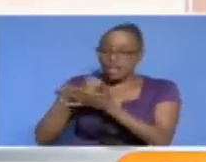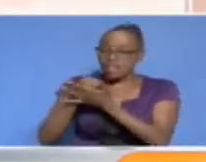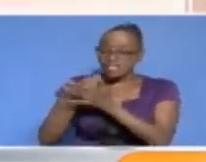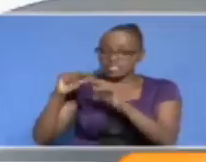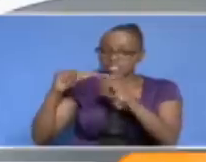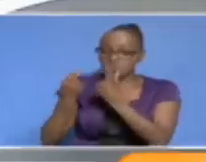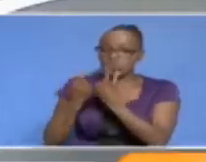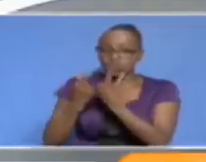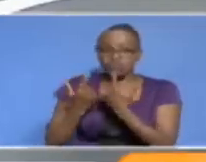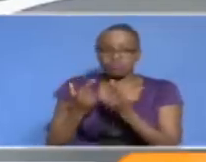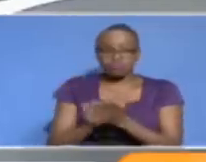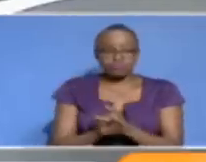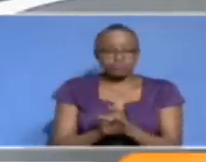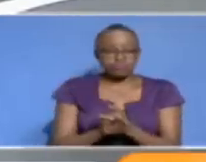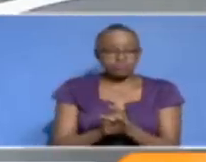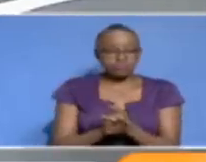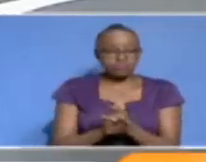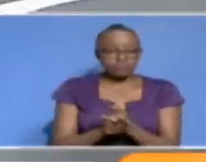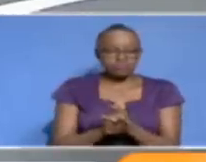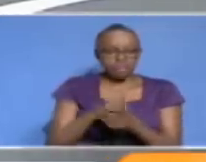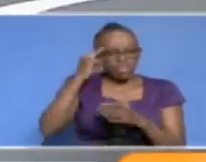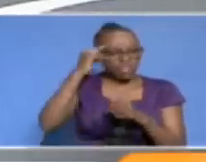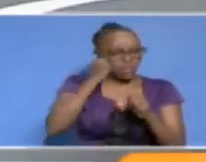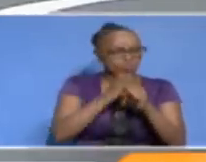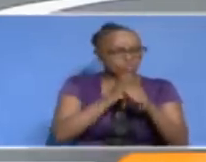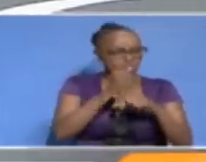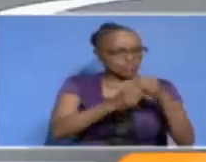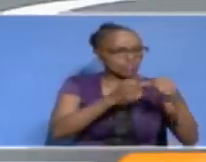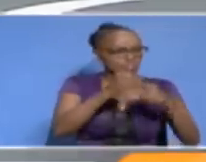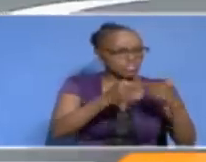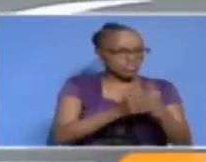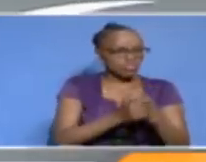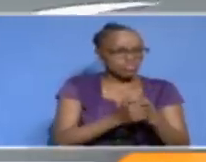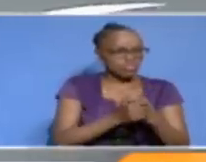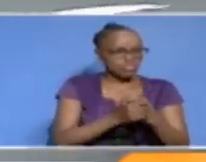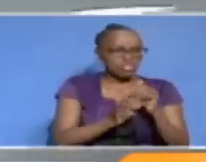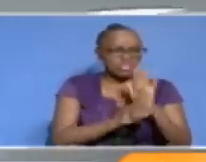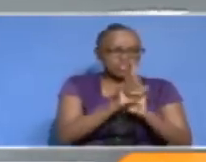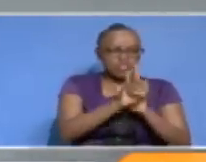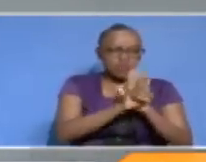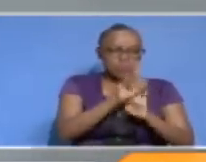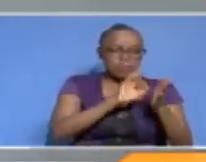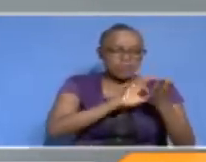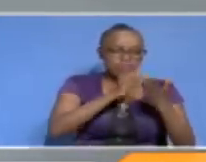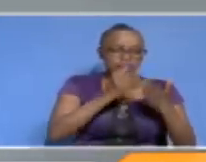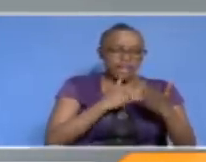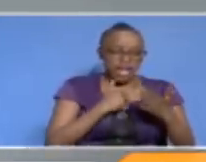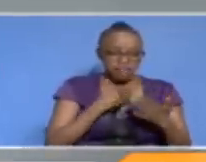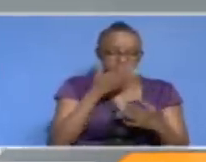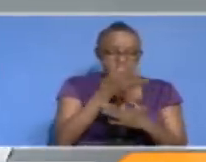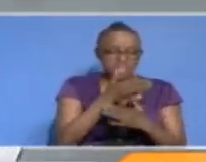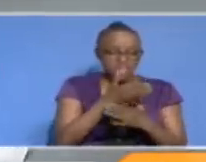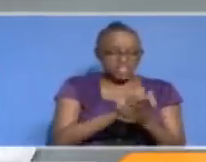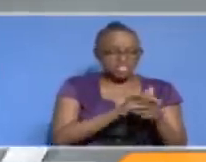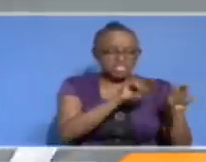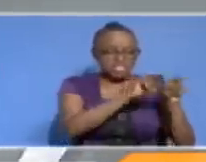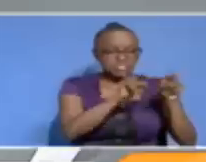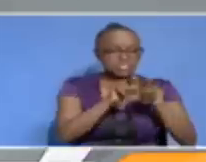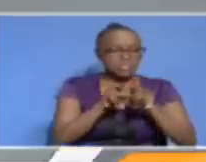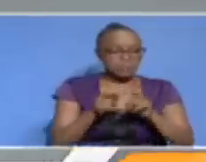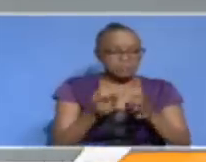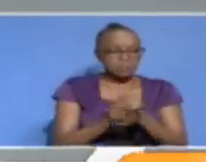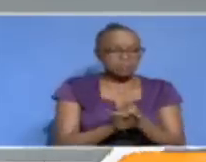registered group? I think we're working on that. There are development funds, and also we have